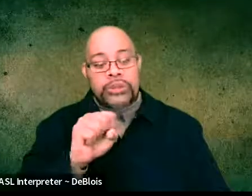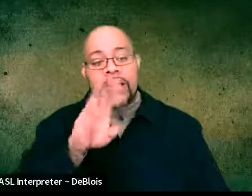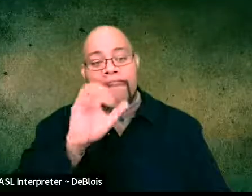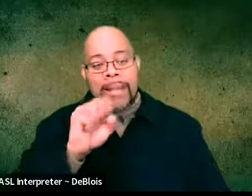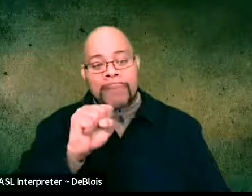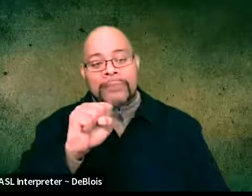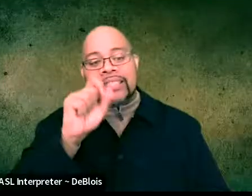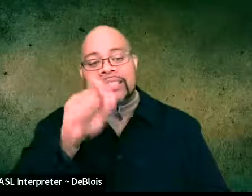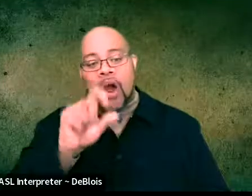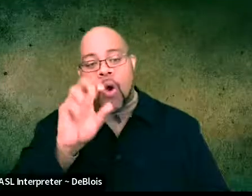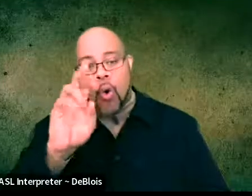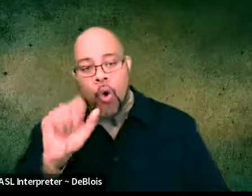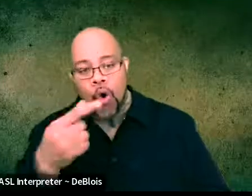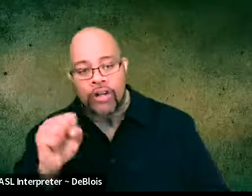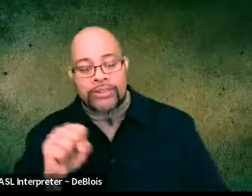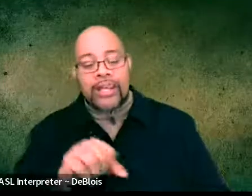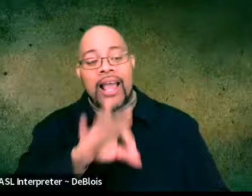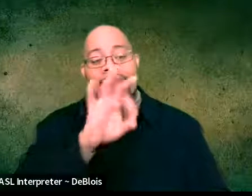fellows@bims.org.